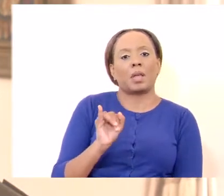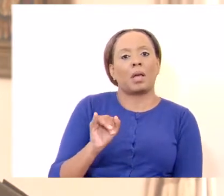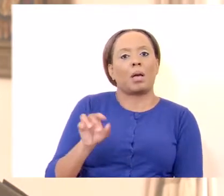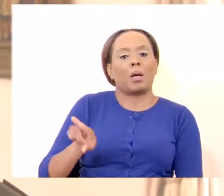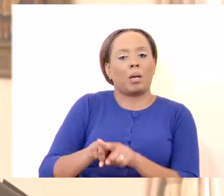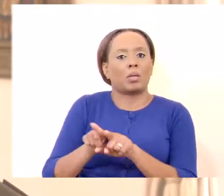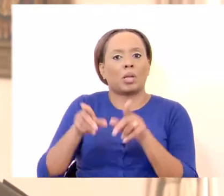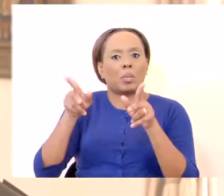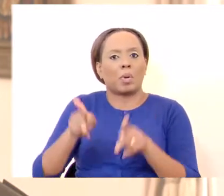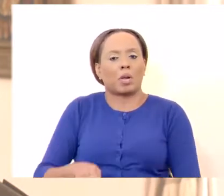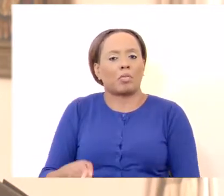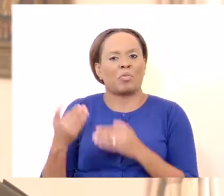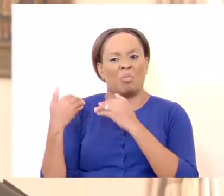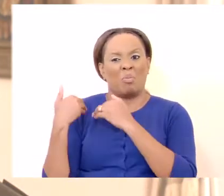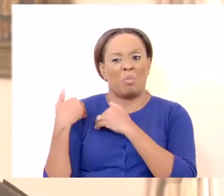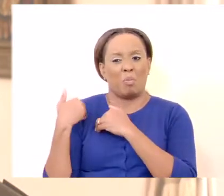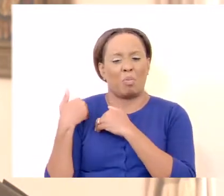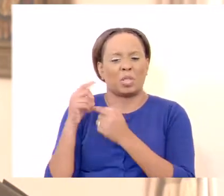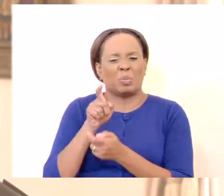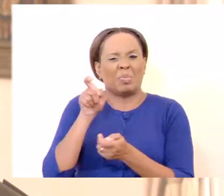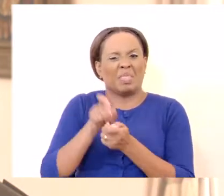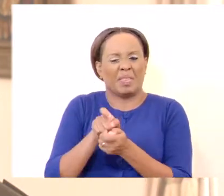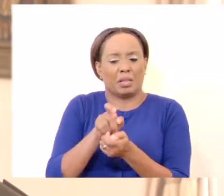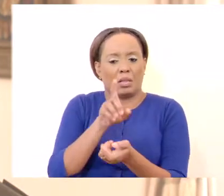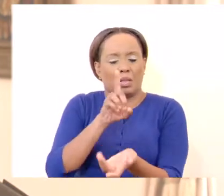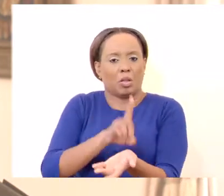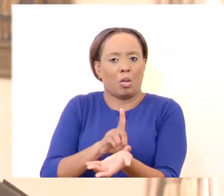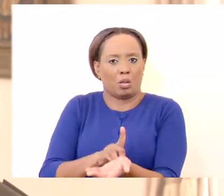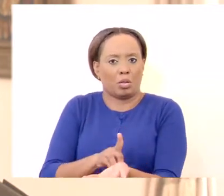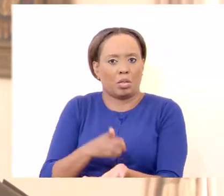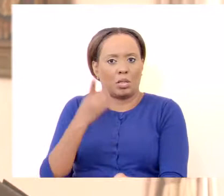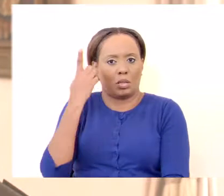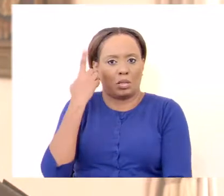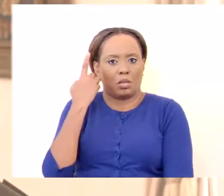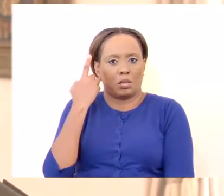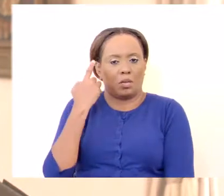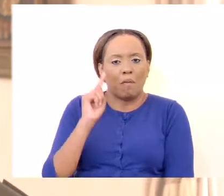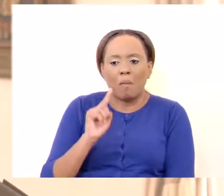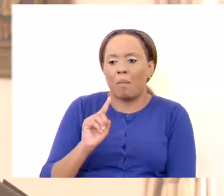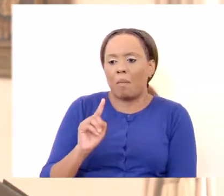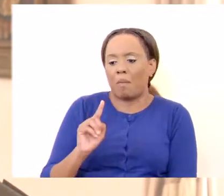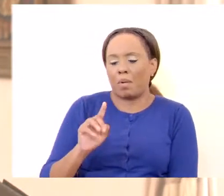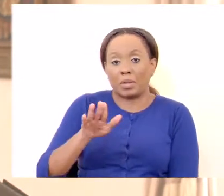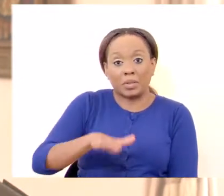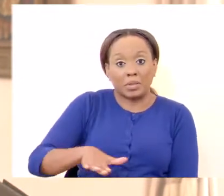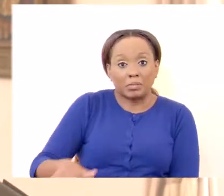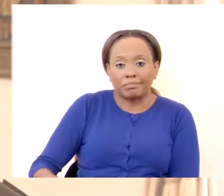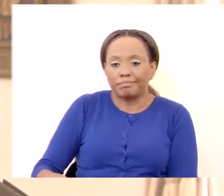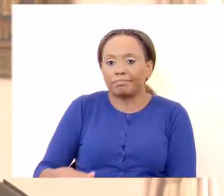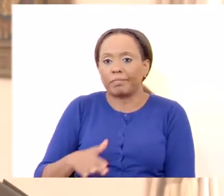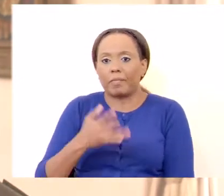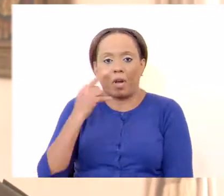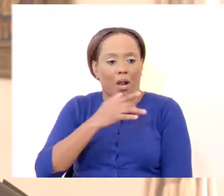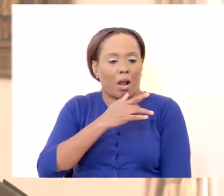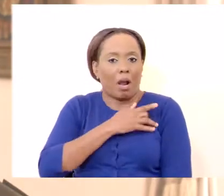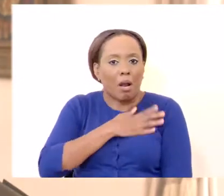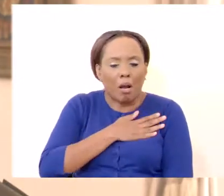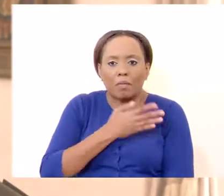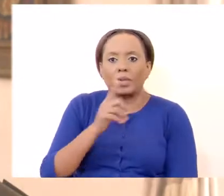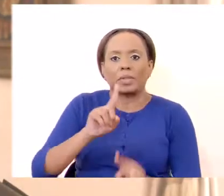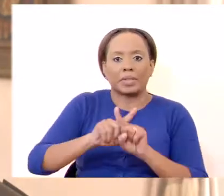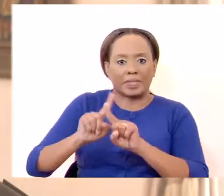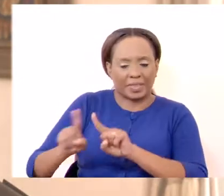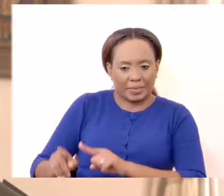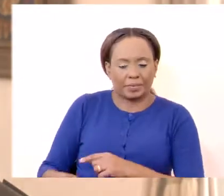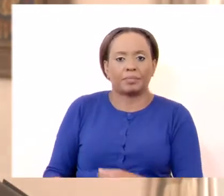cardiologist. Whenever in the region we have new, perhaps exciting, but different cases,